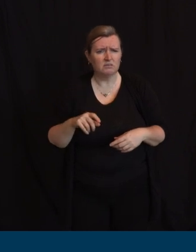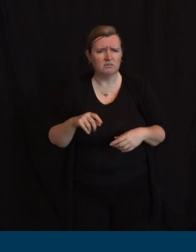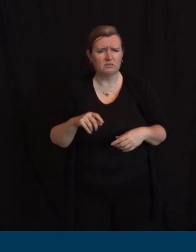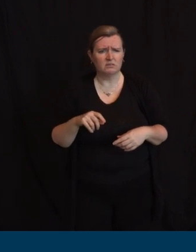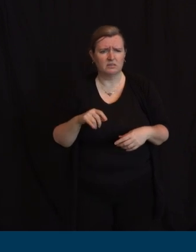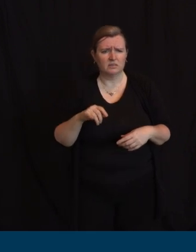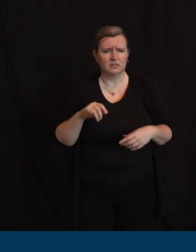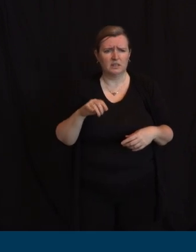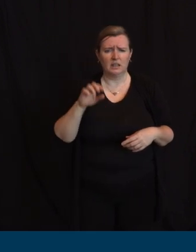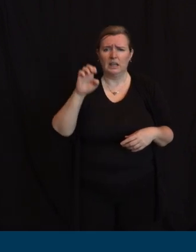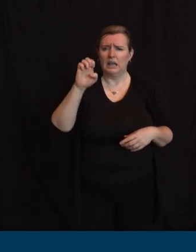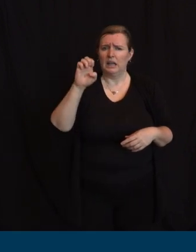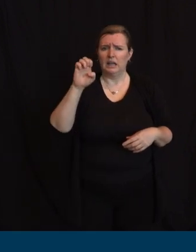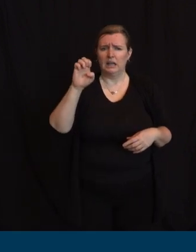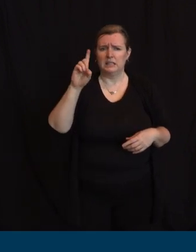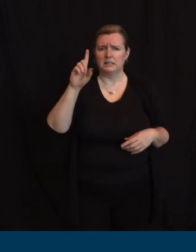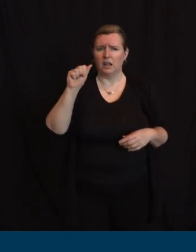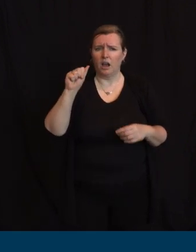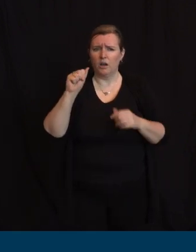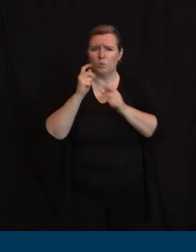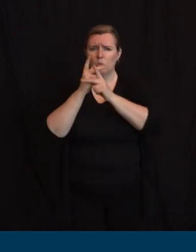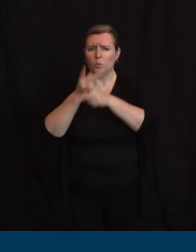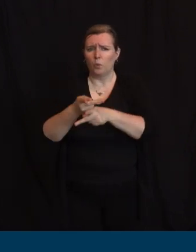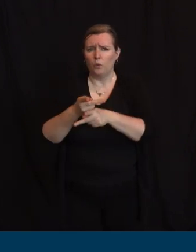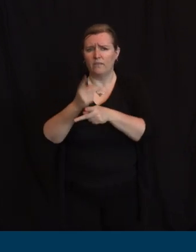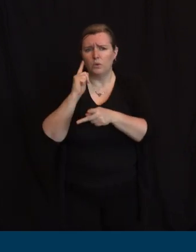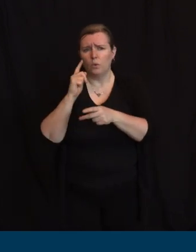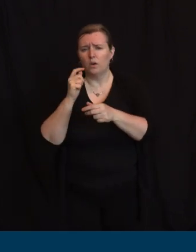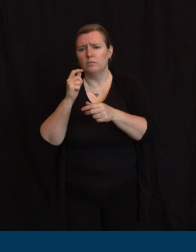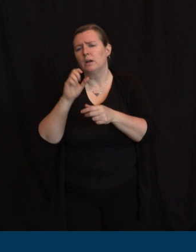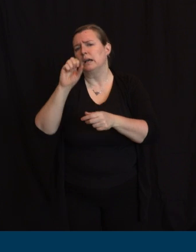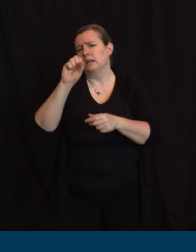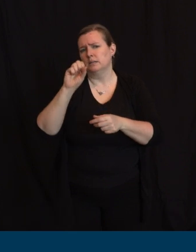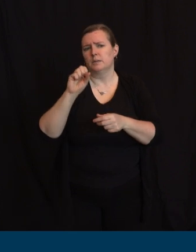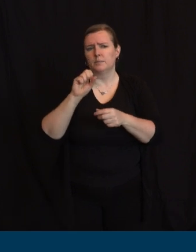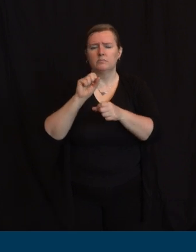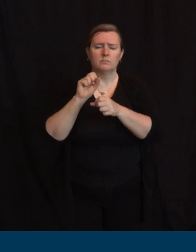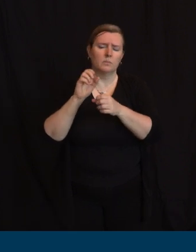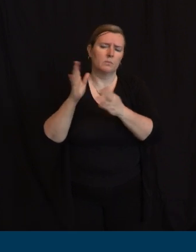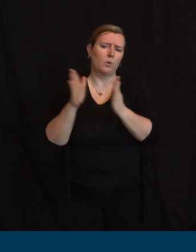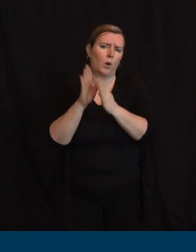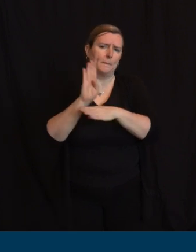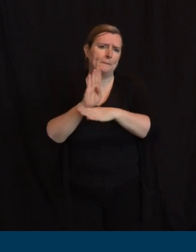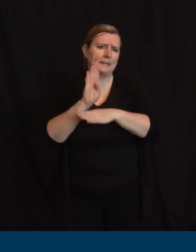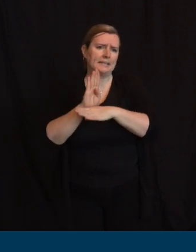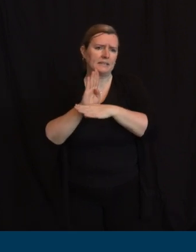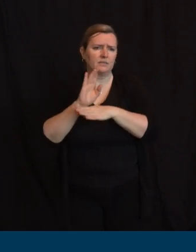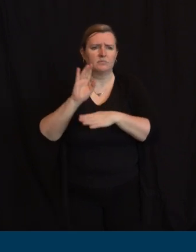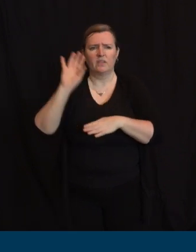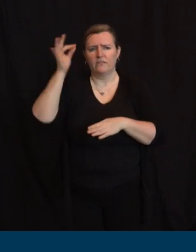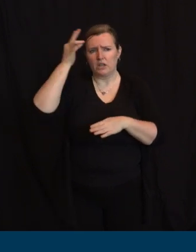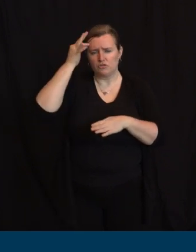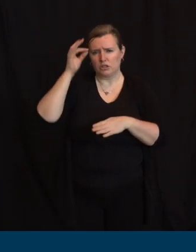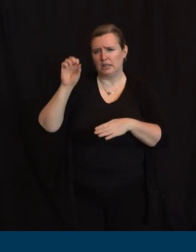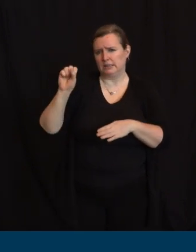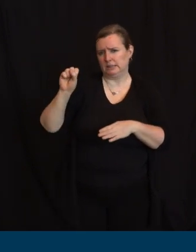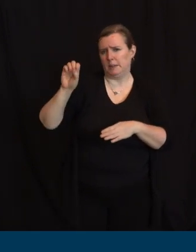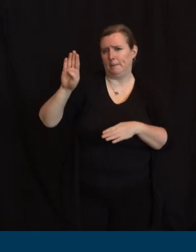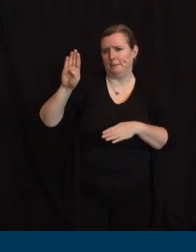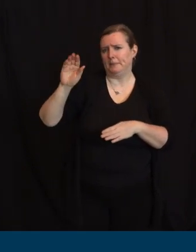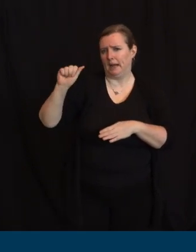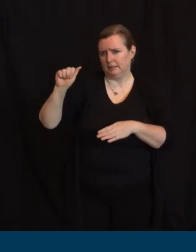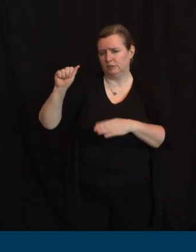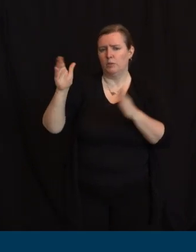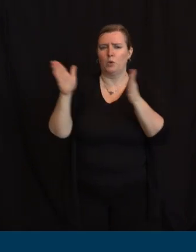were oversubscribed, and now the federal SBA loan program is out of money. Will the state allocate more money for additional